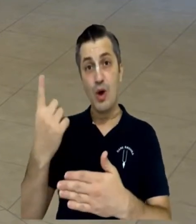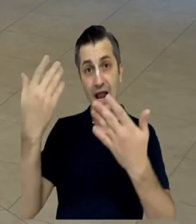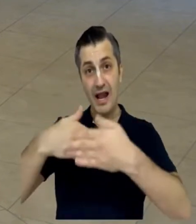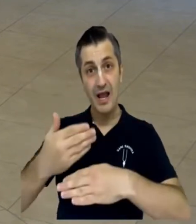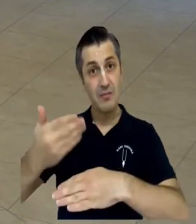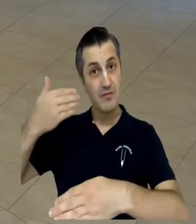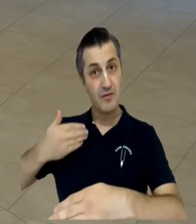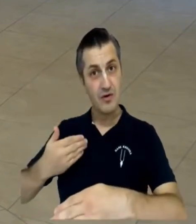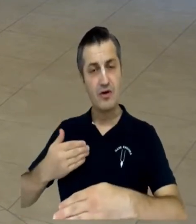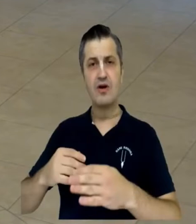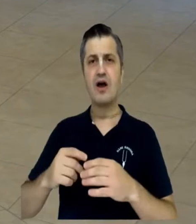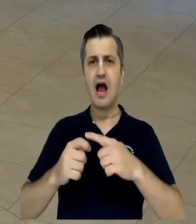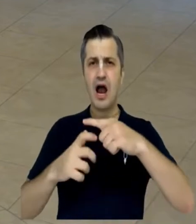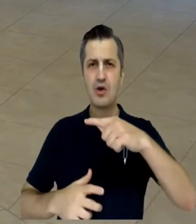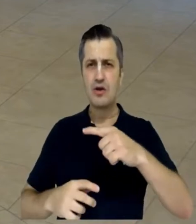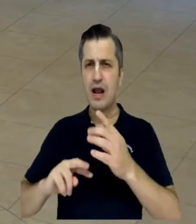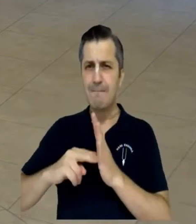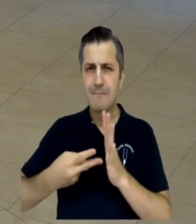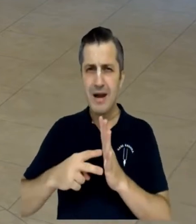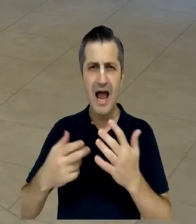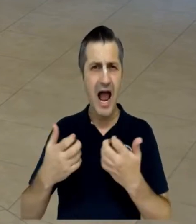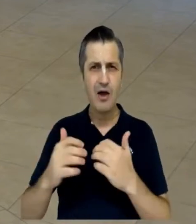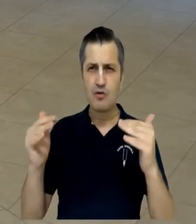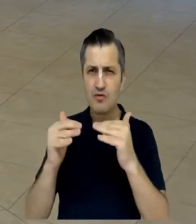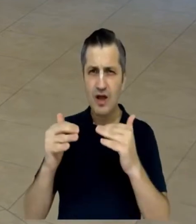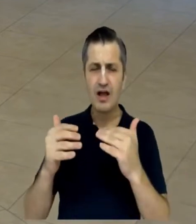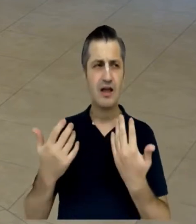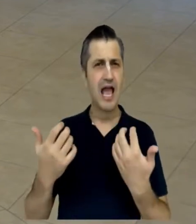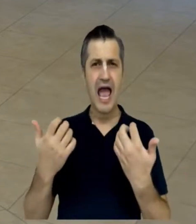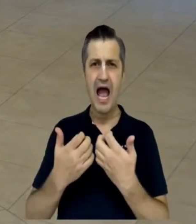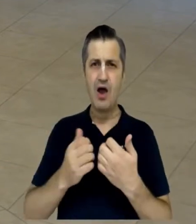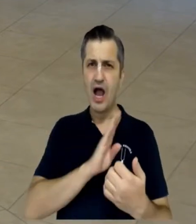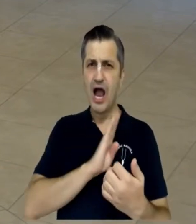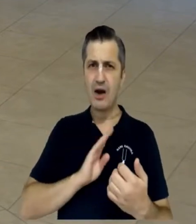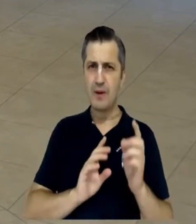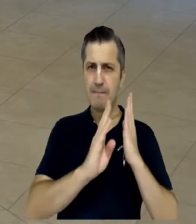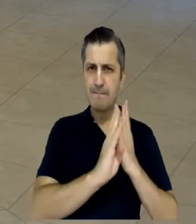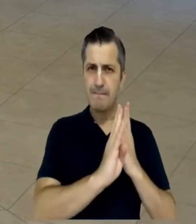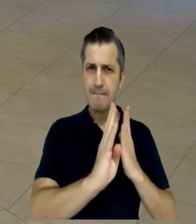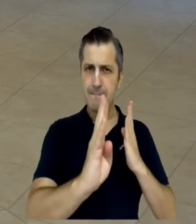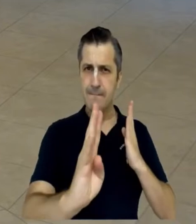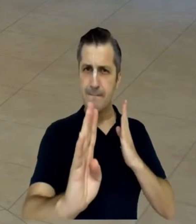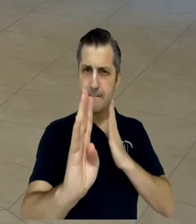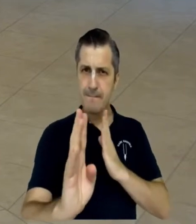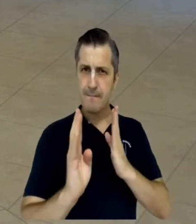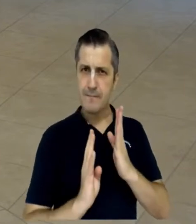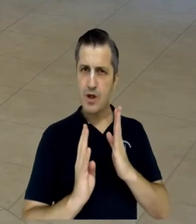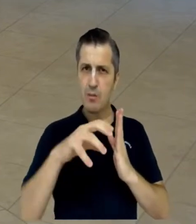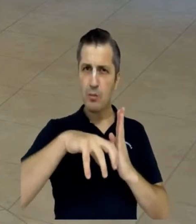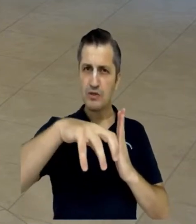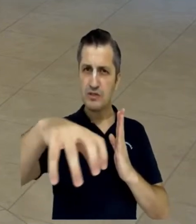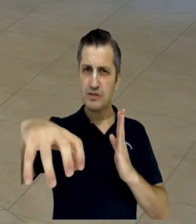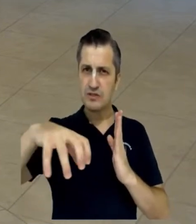how to position themselves and everything. So he was ready to fight. He was determined. But then when that battle